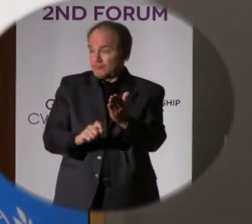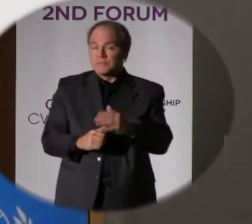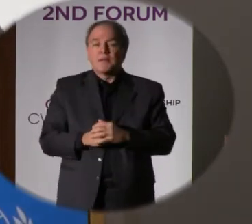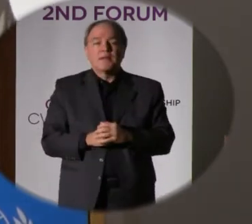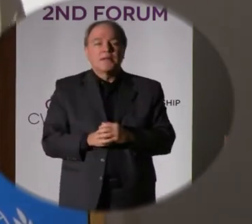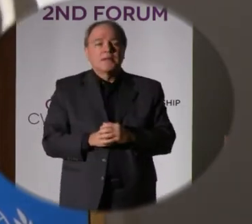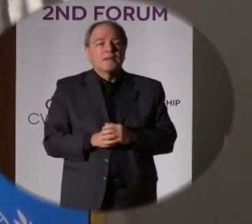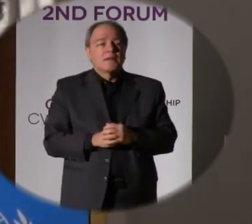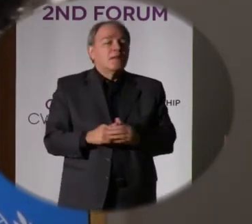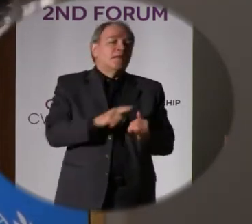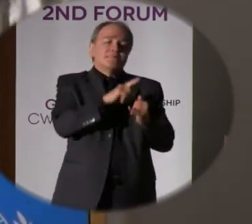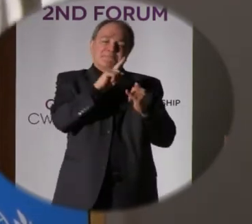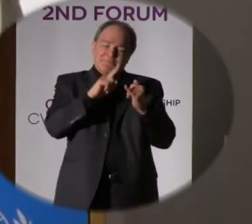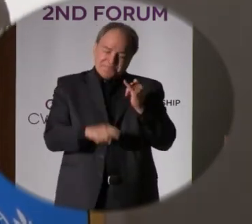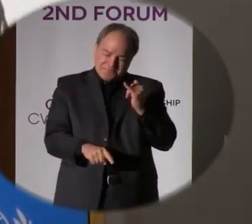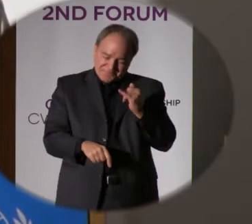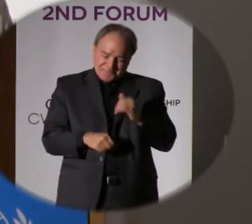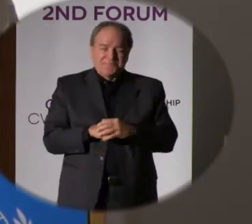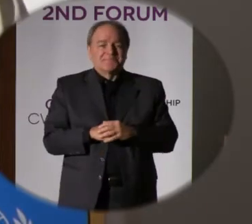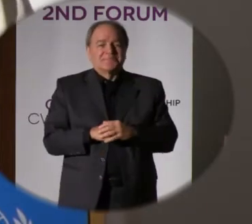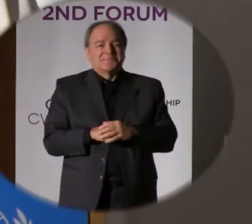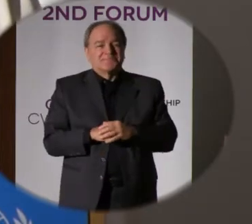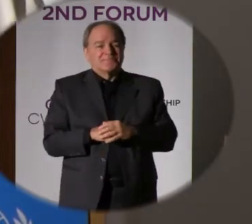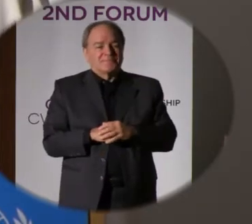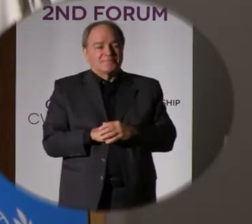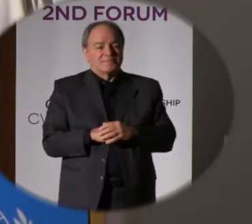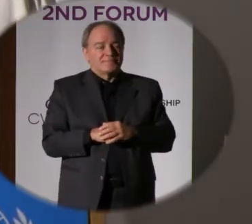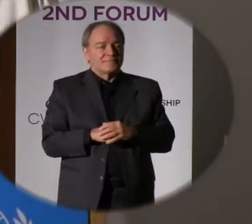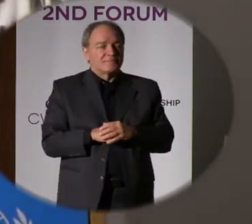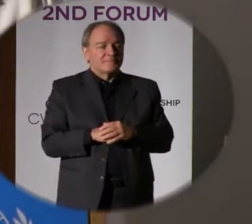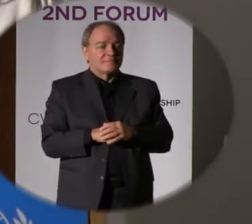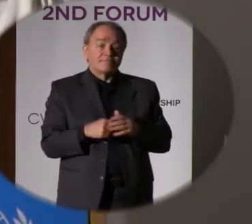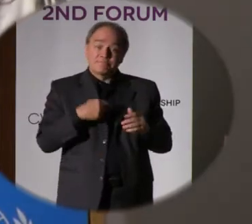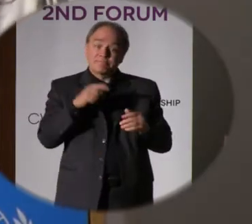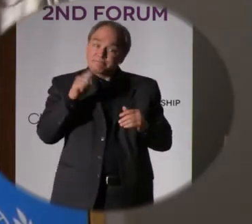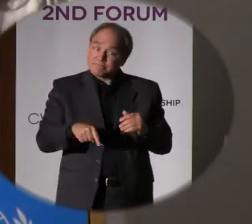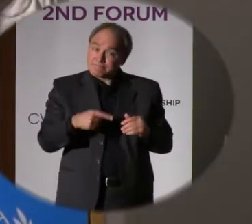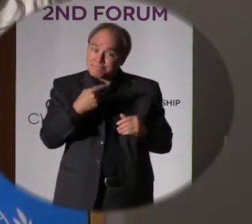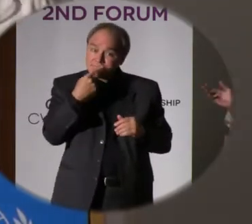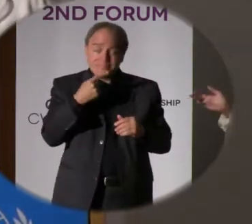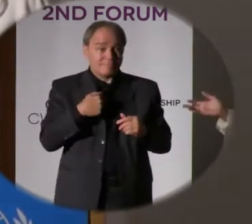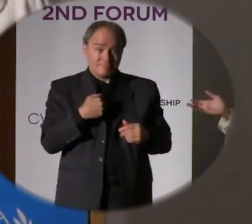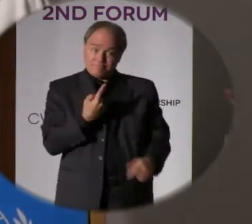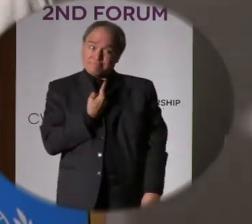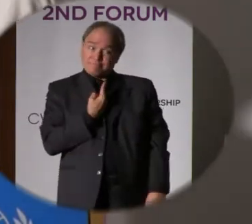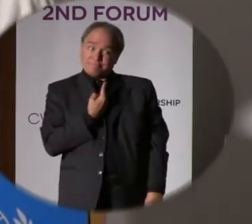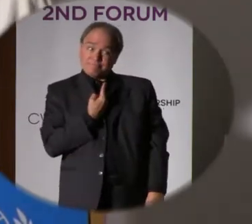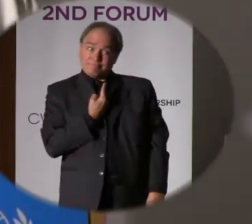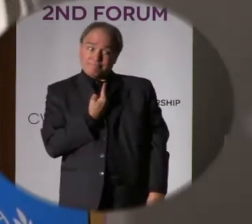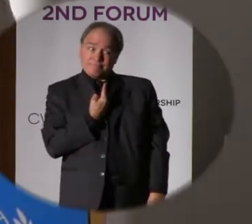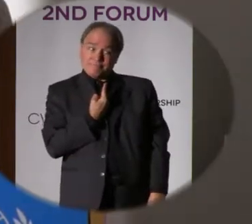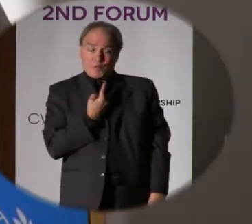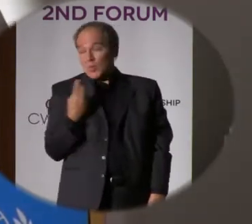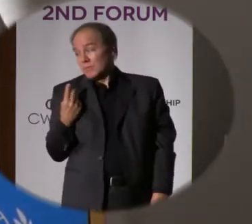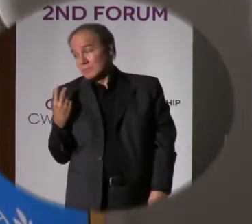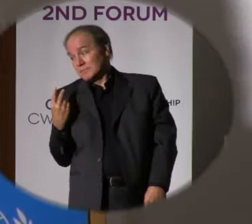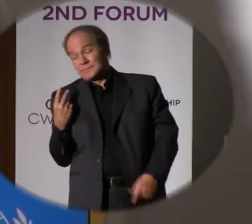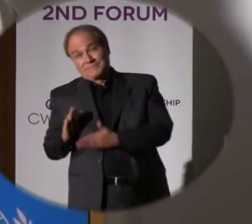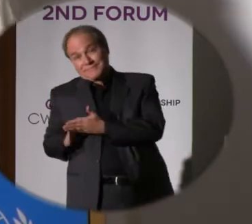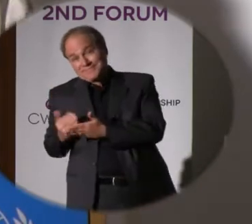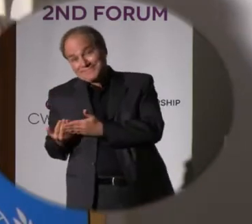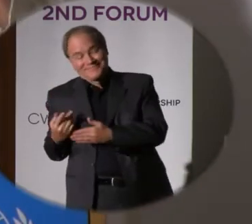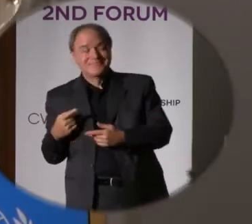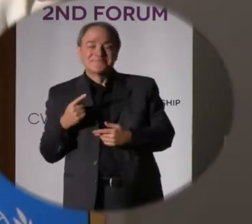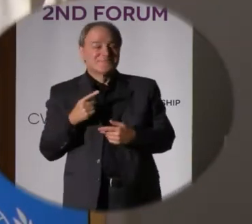Finally, I would be remiss if I didn't mention that I am not alone up here, nor with the translator.